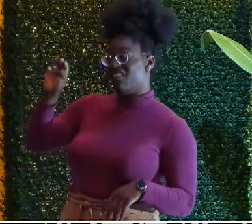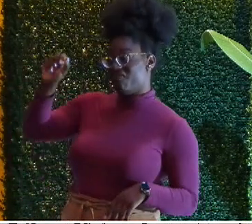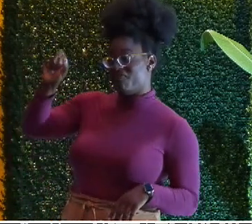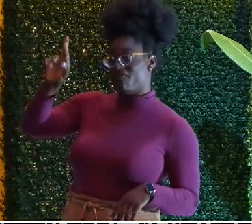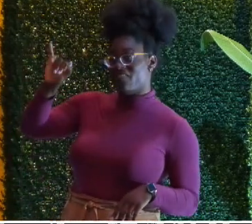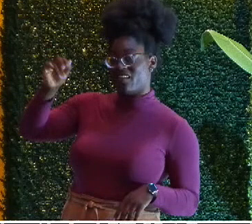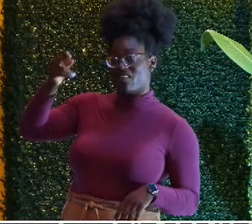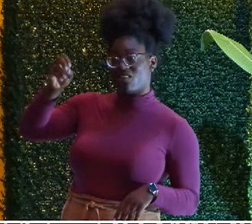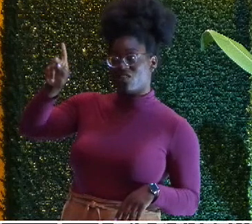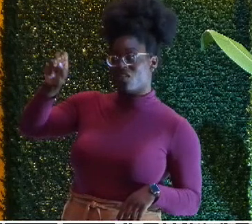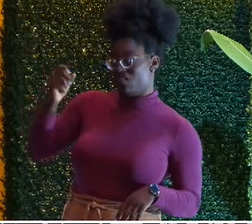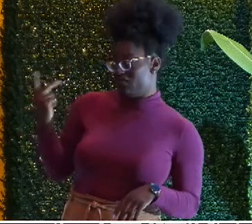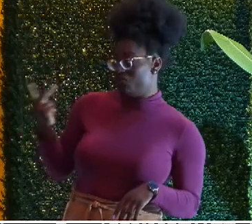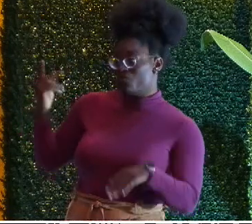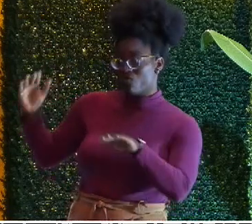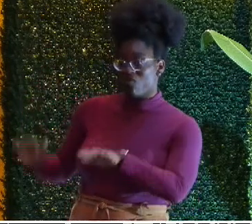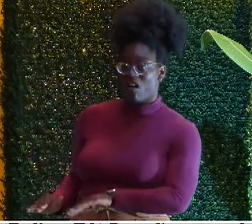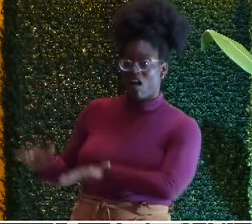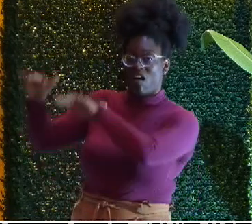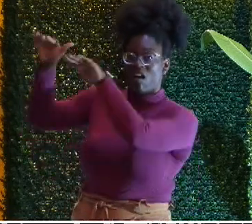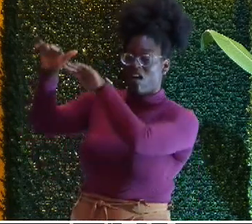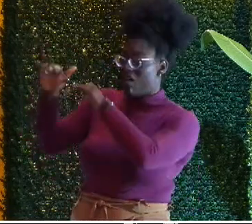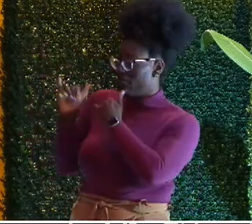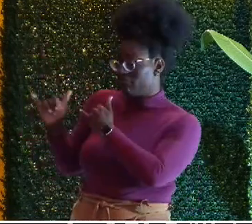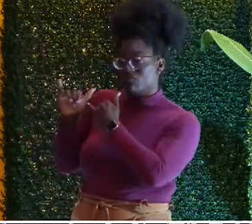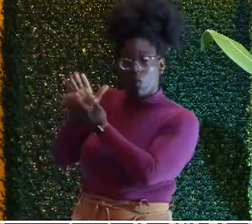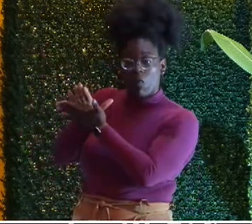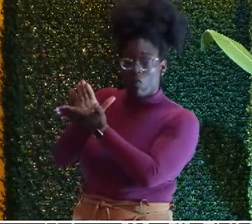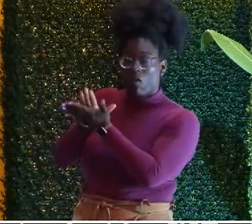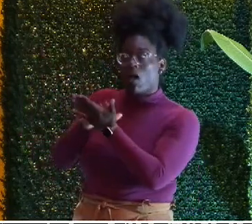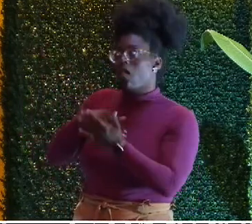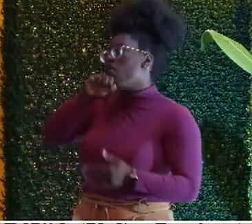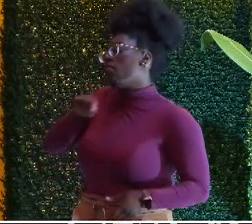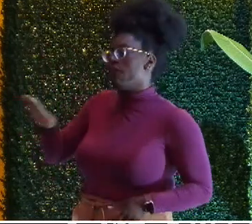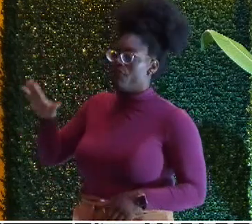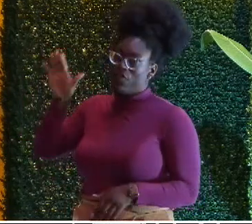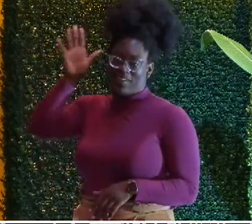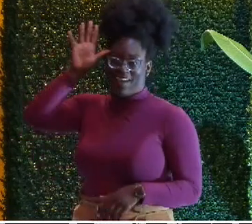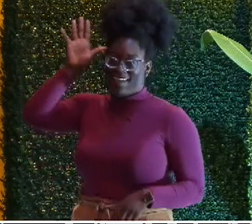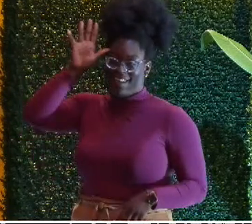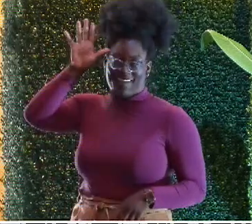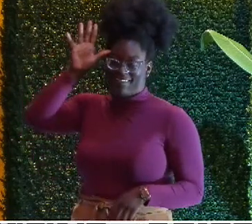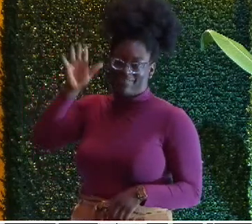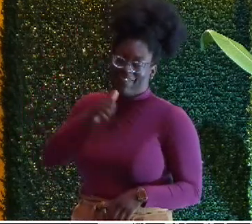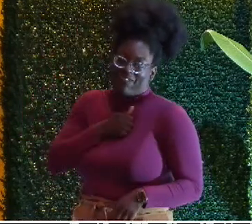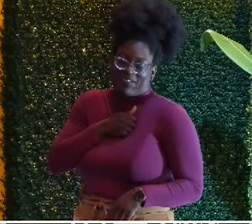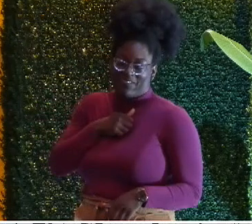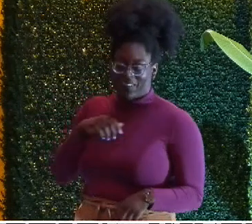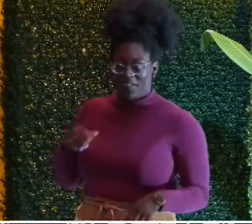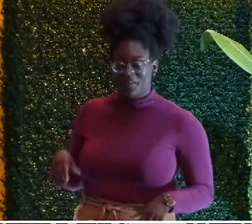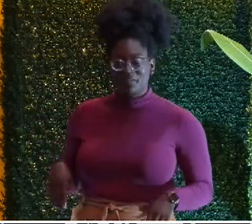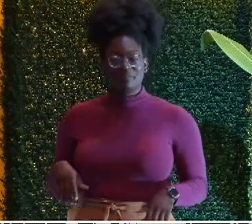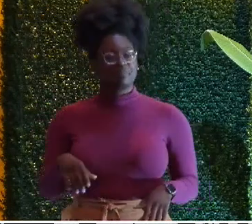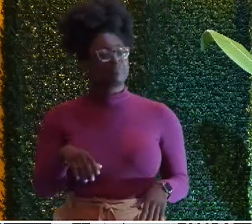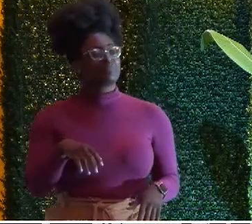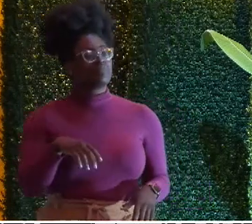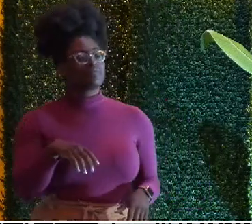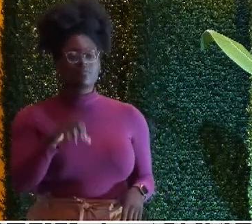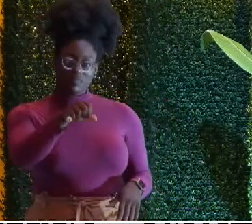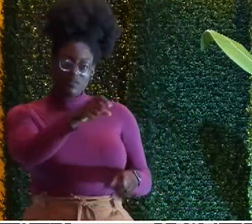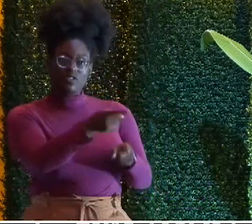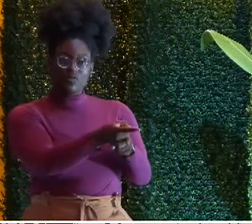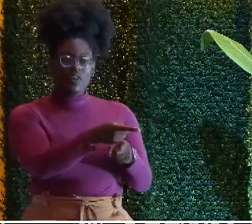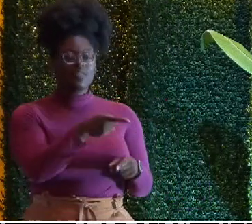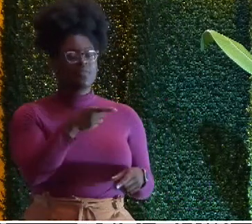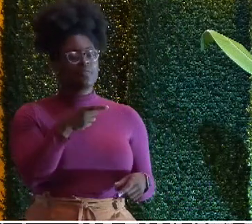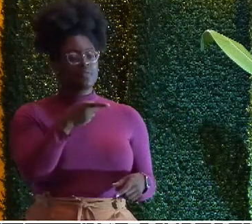like in school. I love her down. So we have to be willing, right? So that calls us